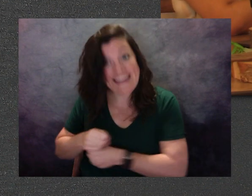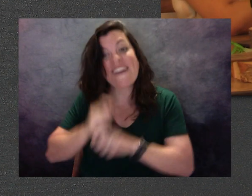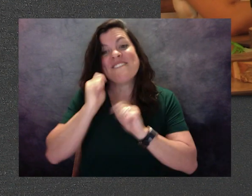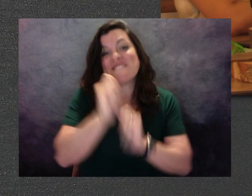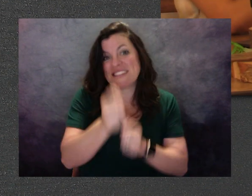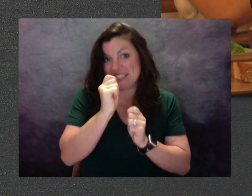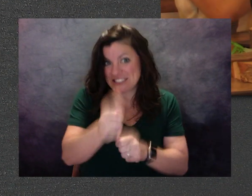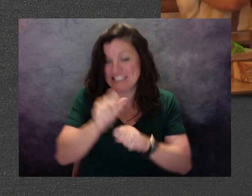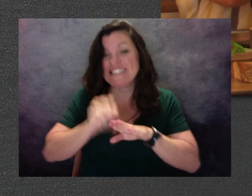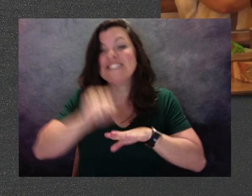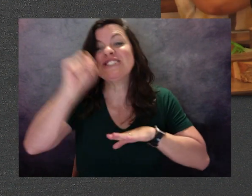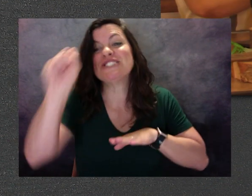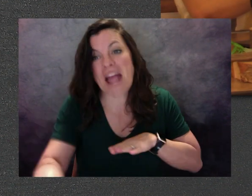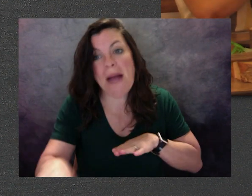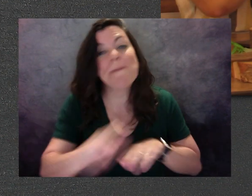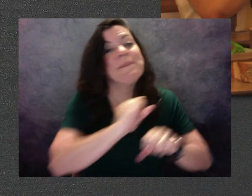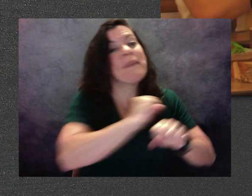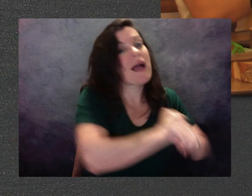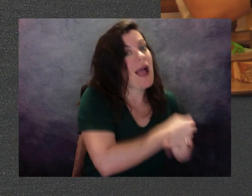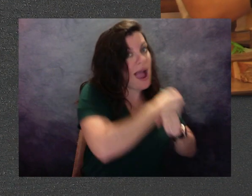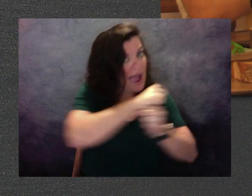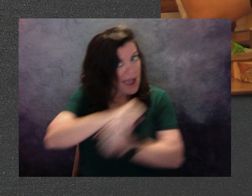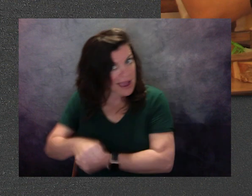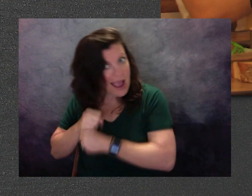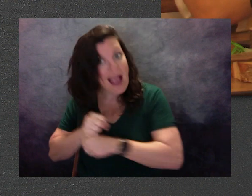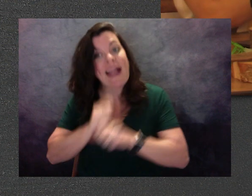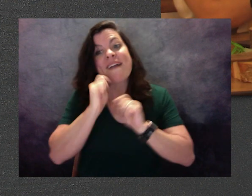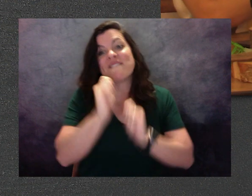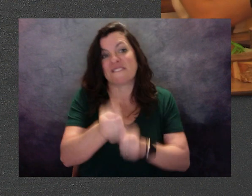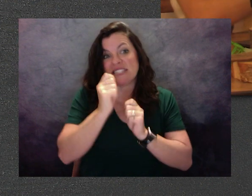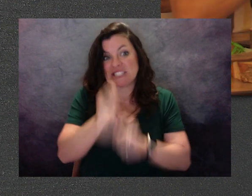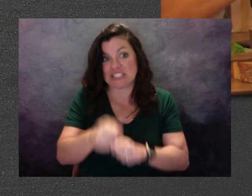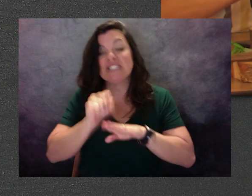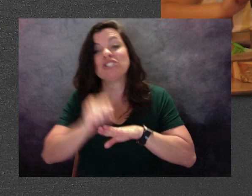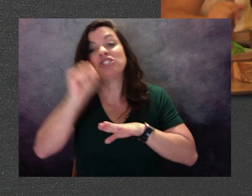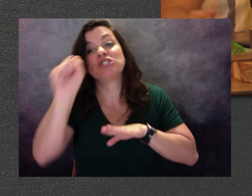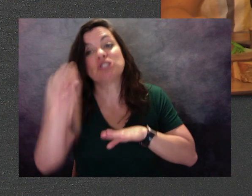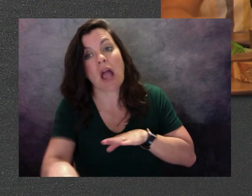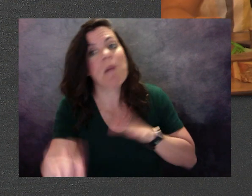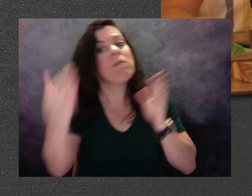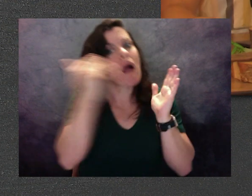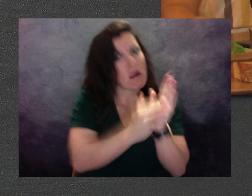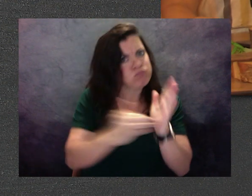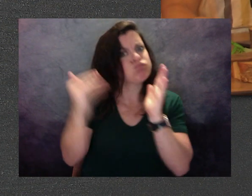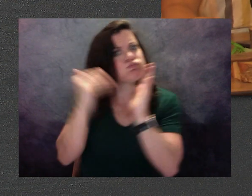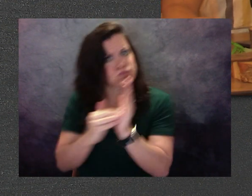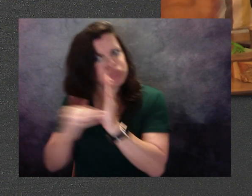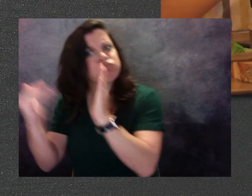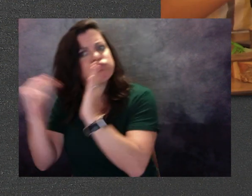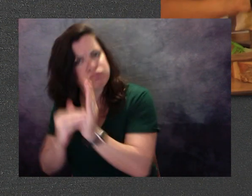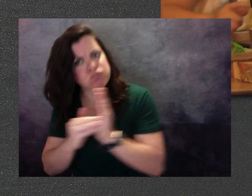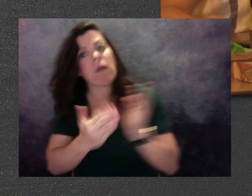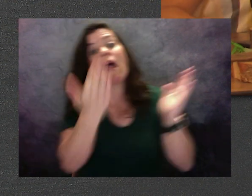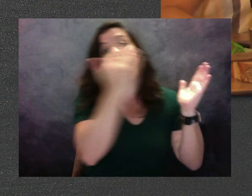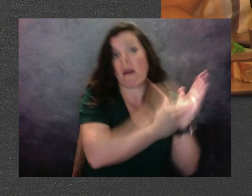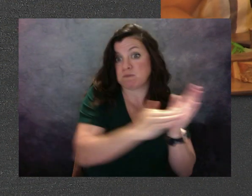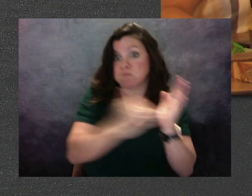jumping. Remember, it has to go over and over and over again for it to be a pattern. So let's try to figure this out. Are we ready? Come